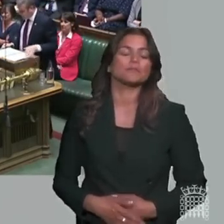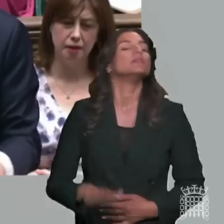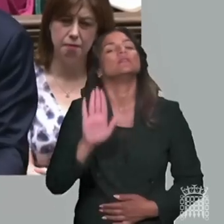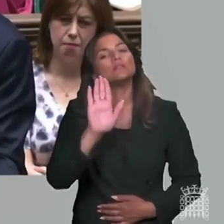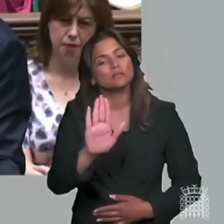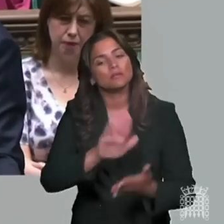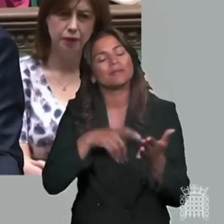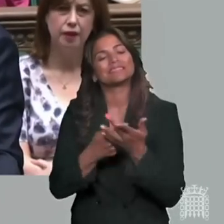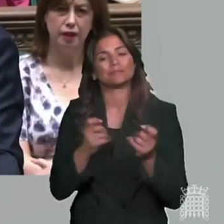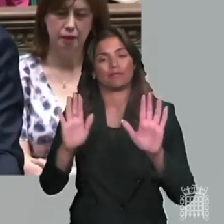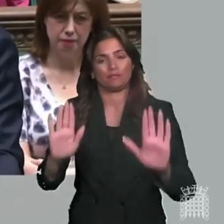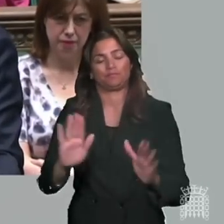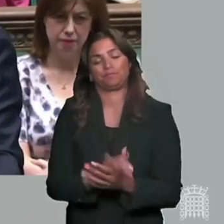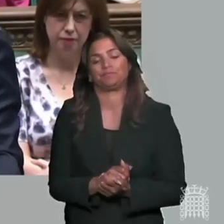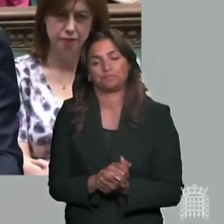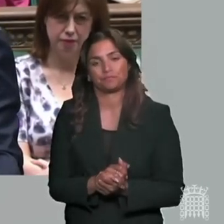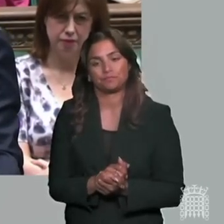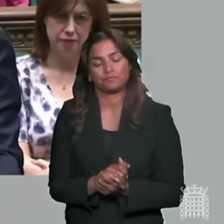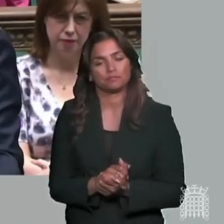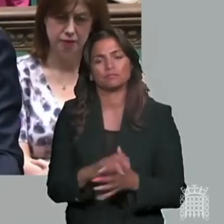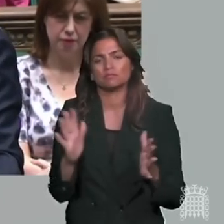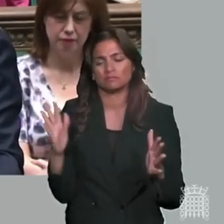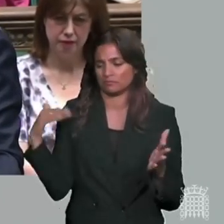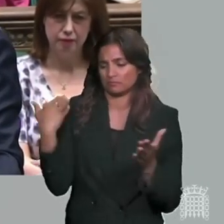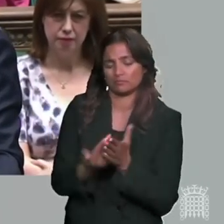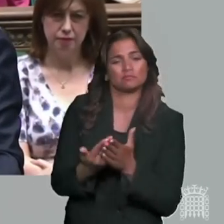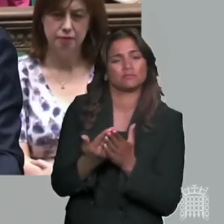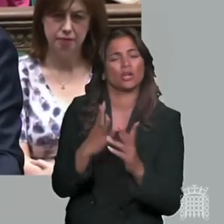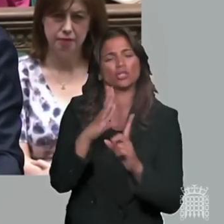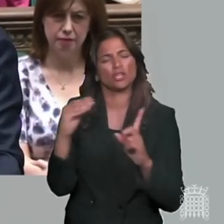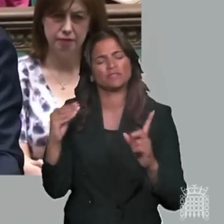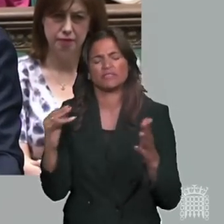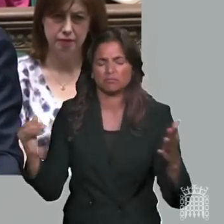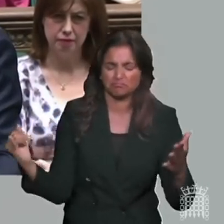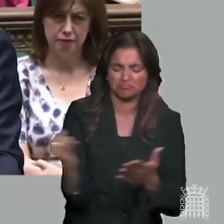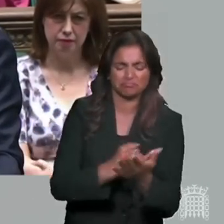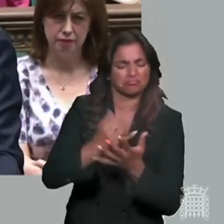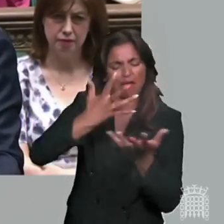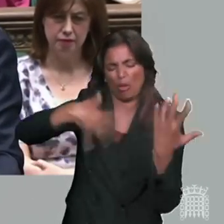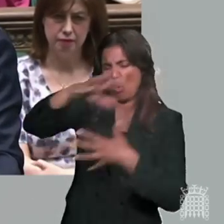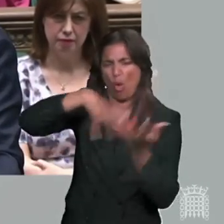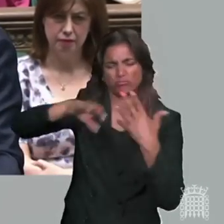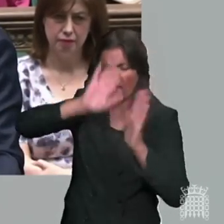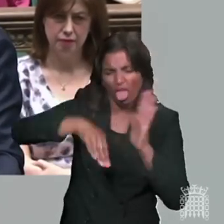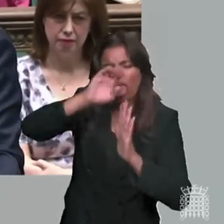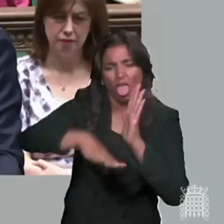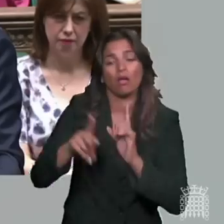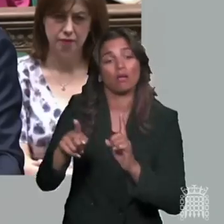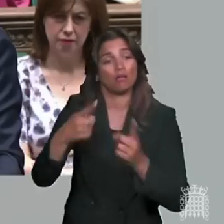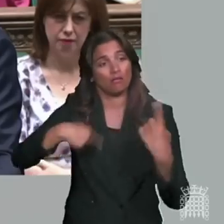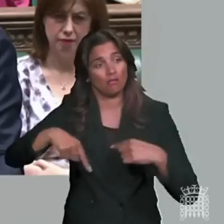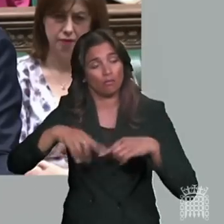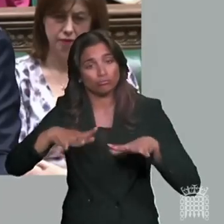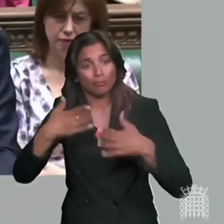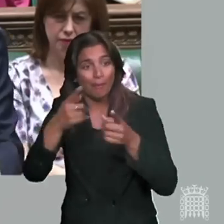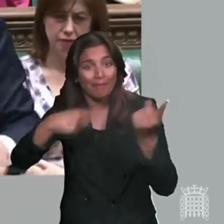country is paying the price of this endless cycle of chaos and distraction. The Tory economic crash means that millions of